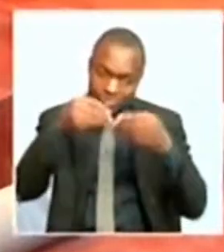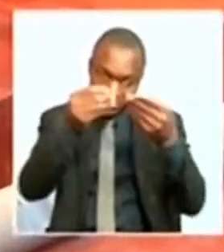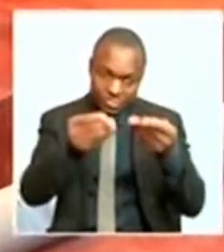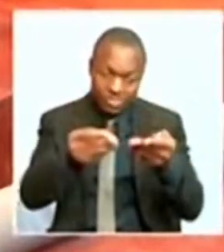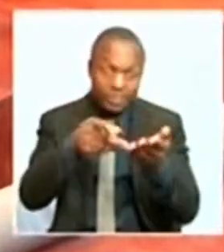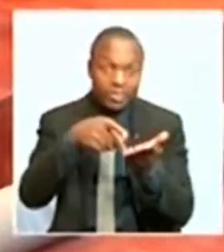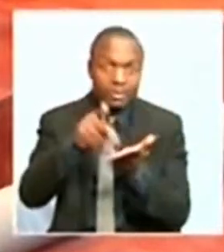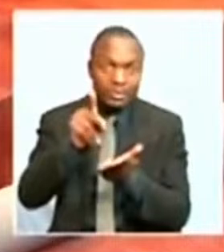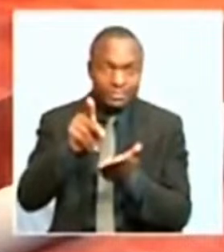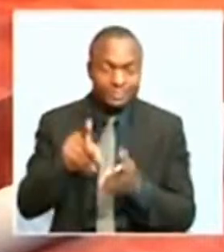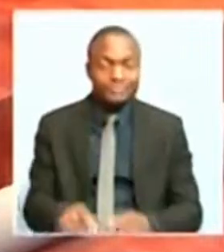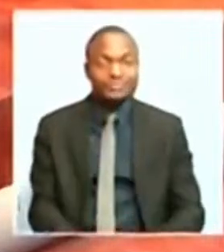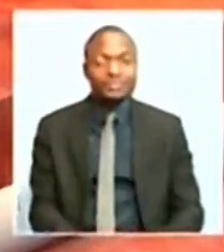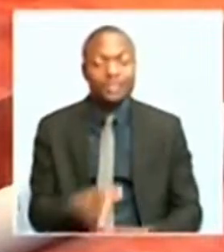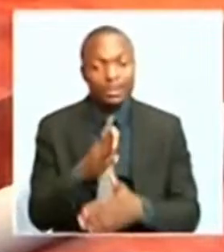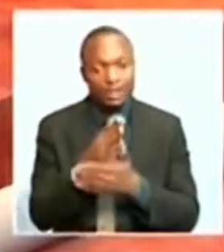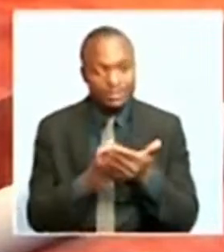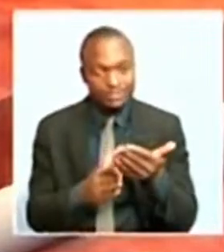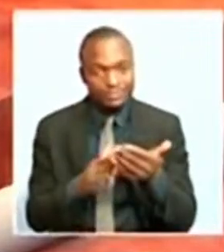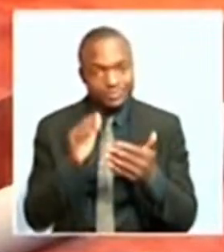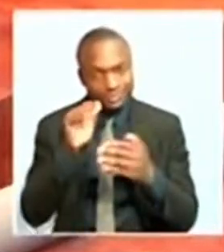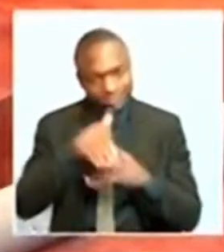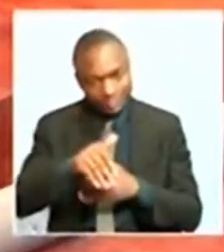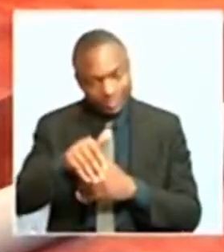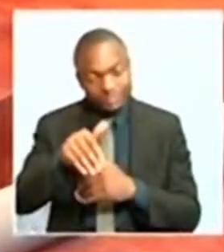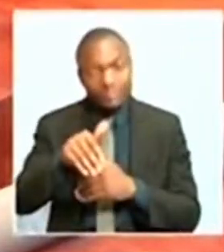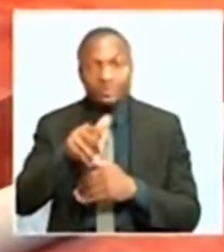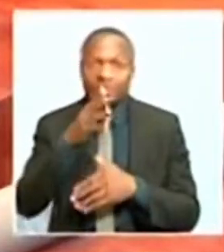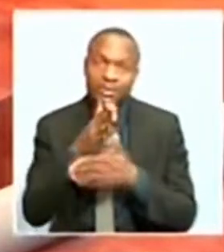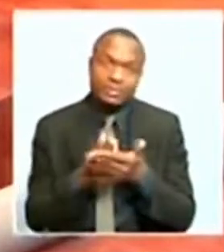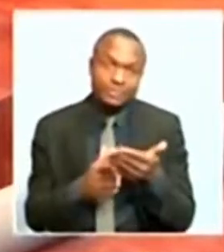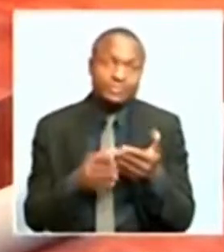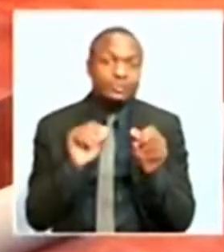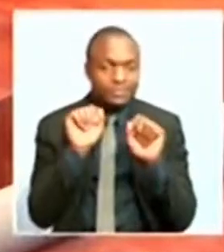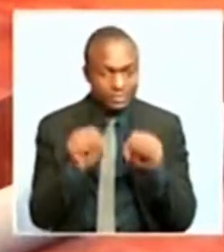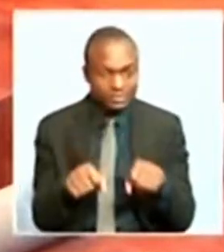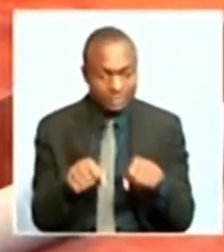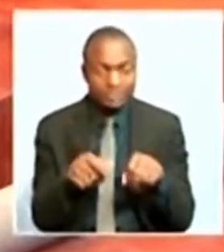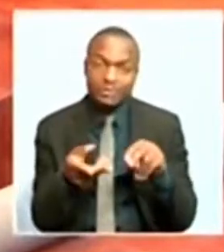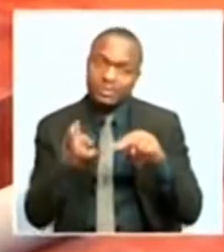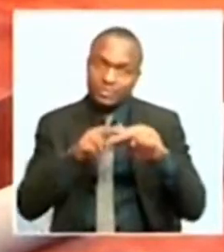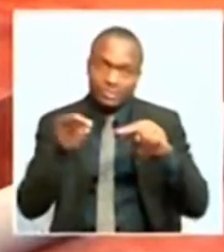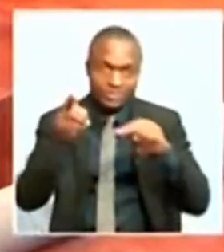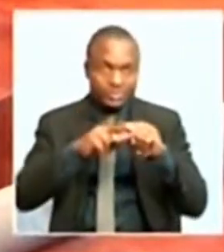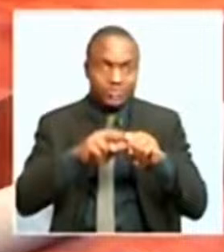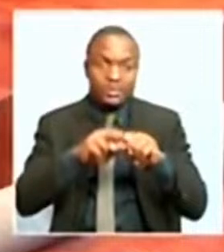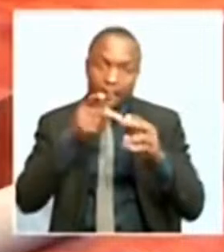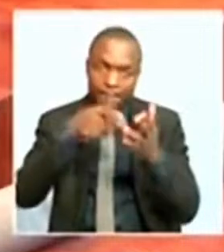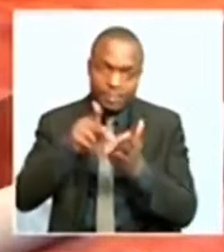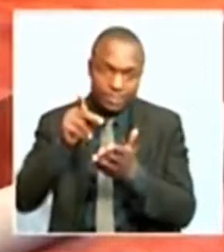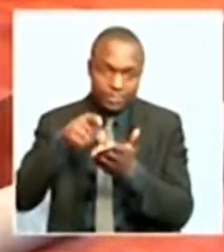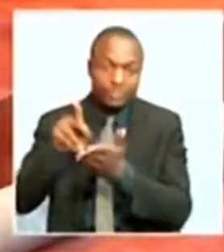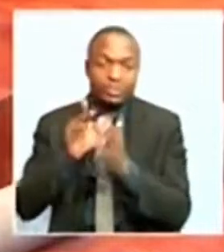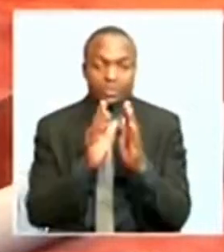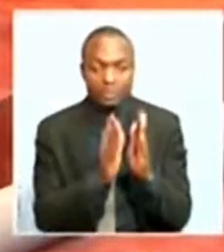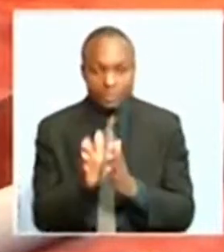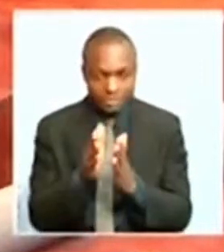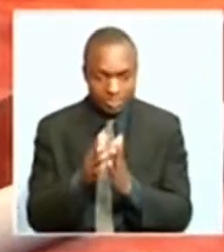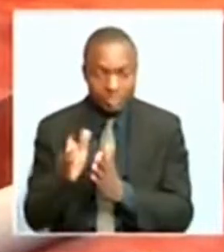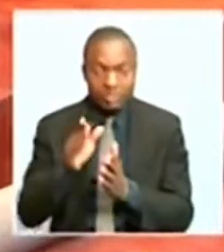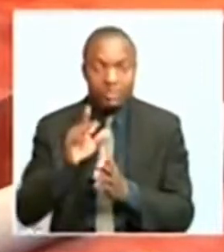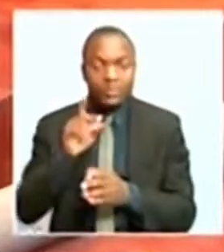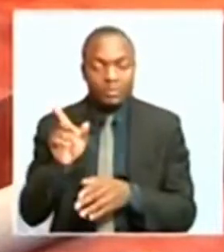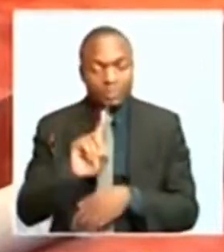payments. Some are subscriptions, somewhere we could have accumulated, and we normally do payment plans where we have